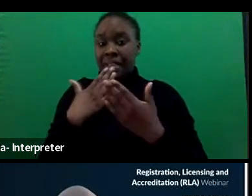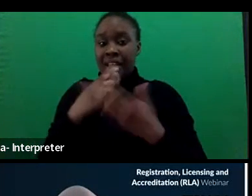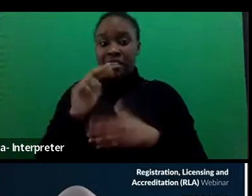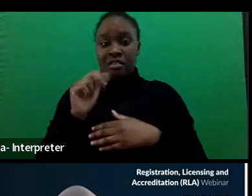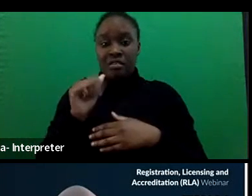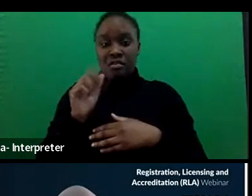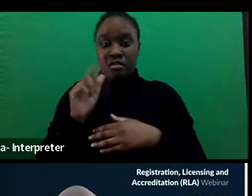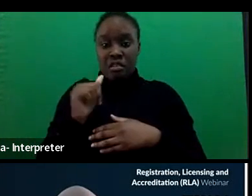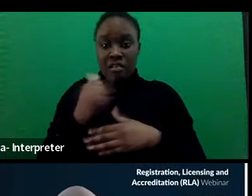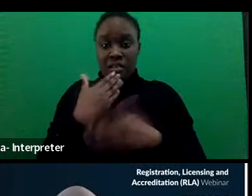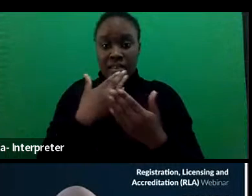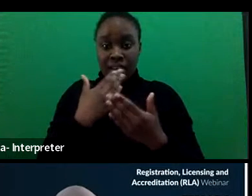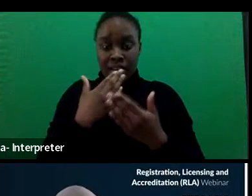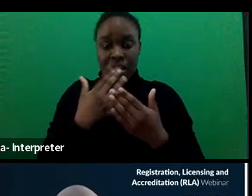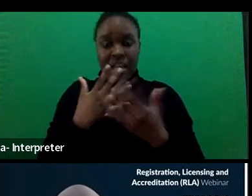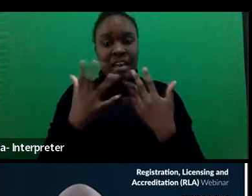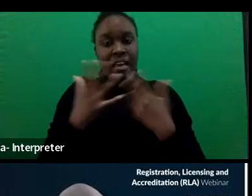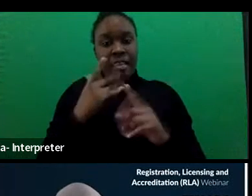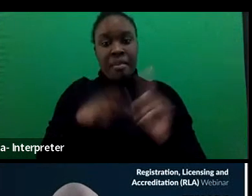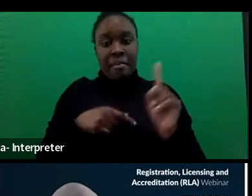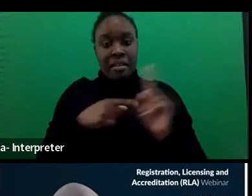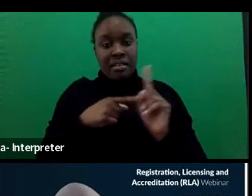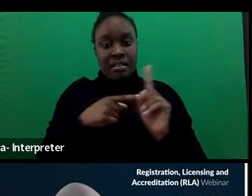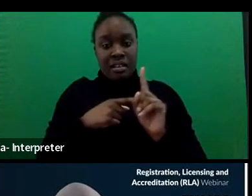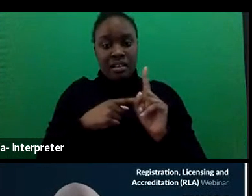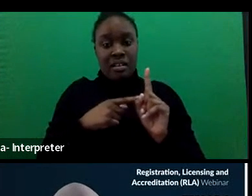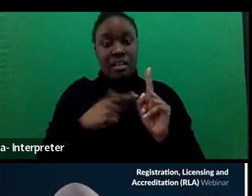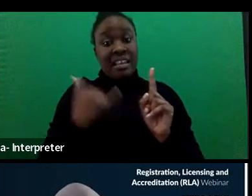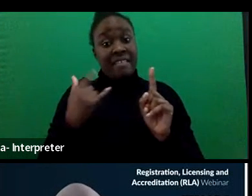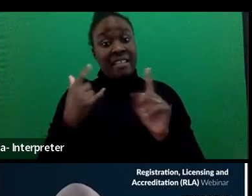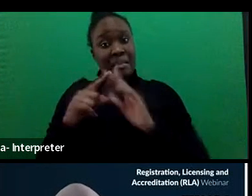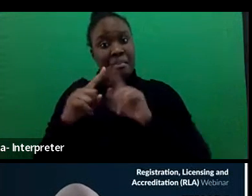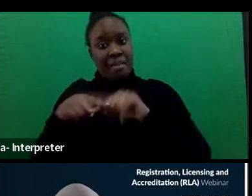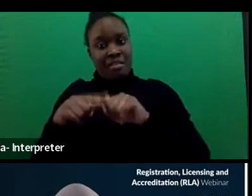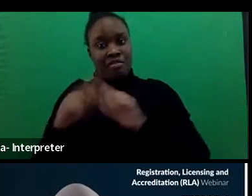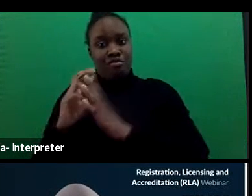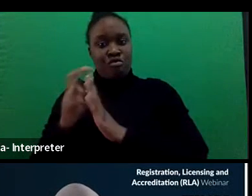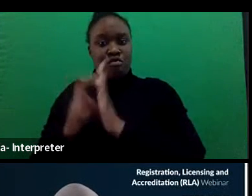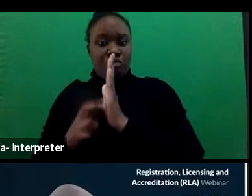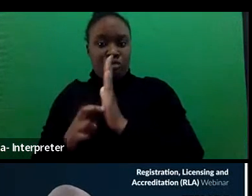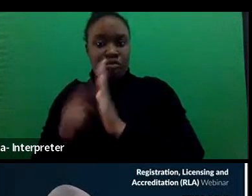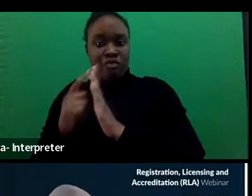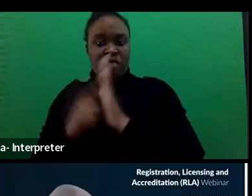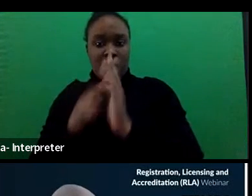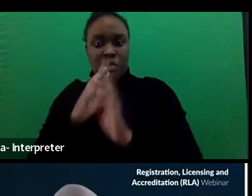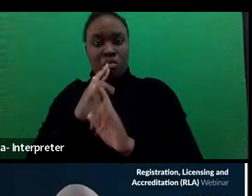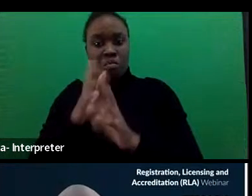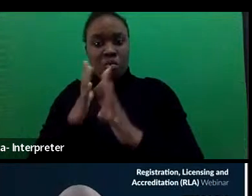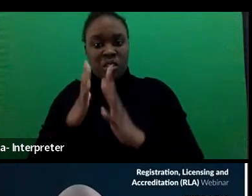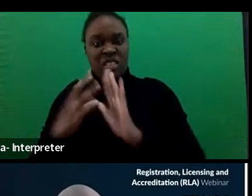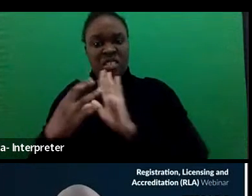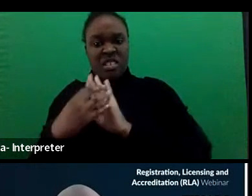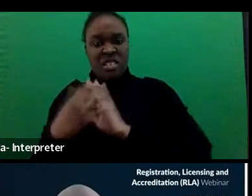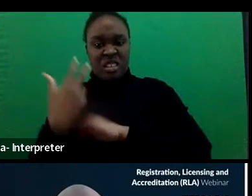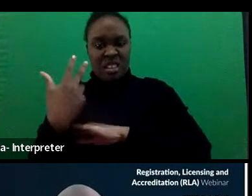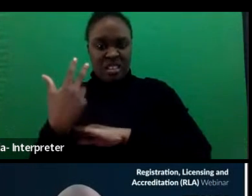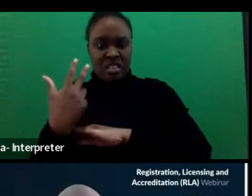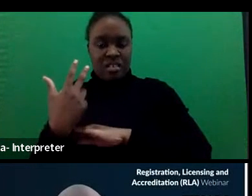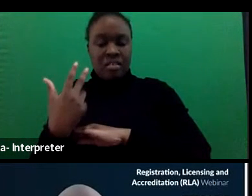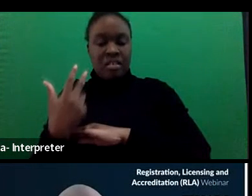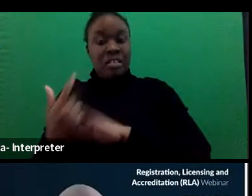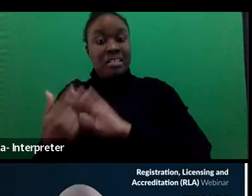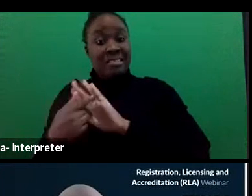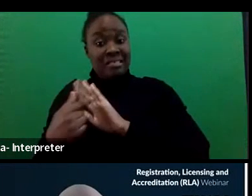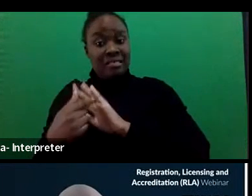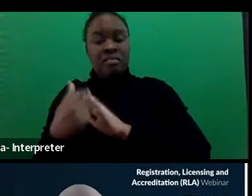So any person that's required in terms of the rules, the reporting rules, the rules to Section 8, that's required